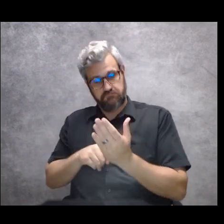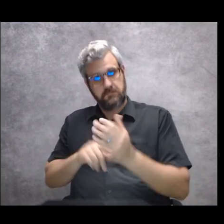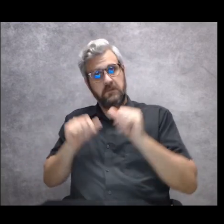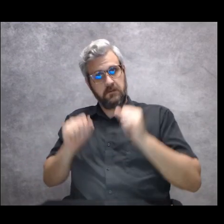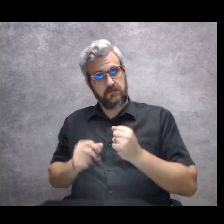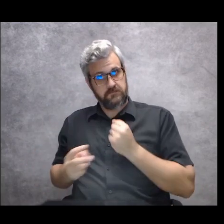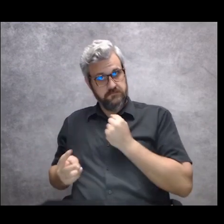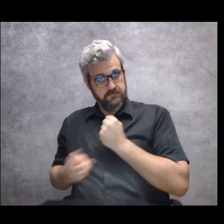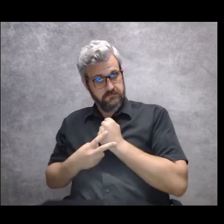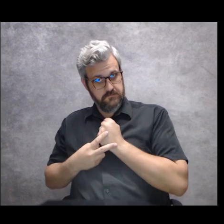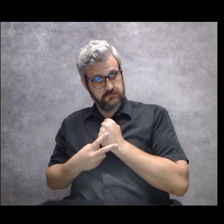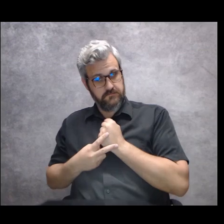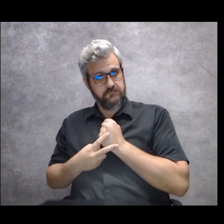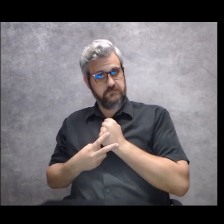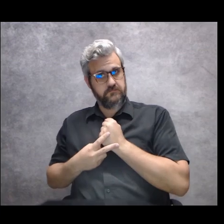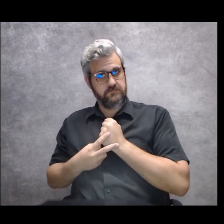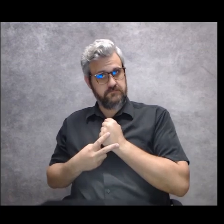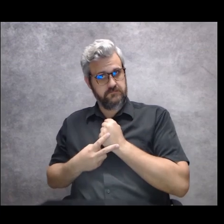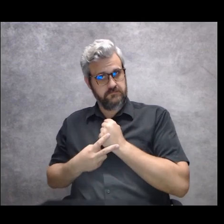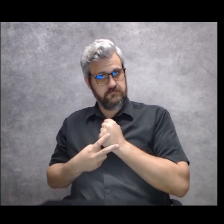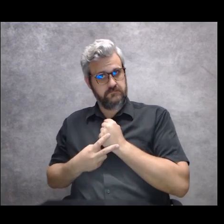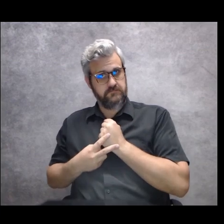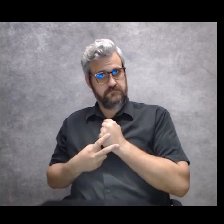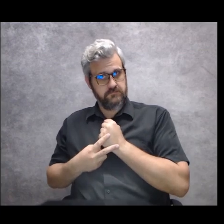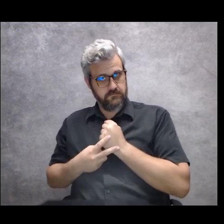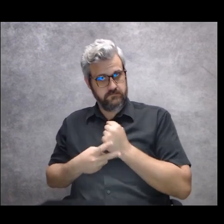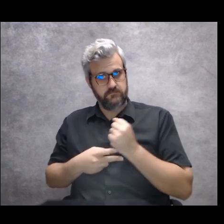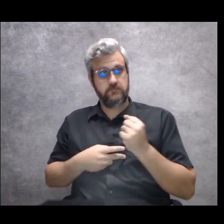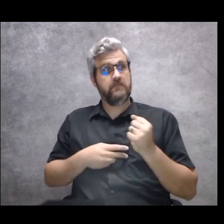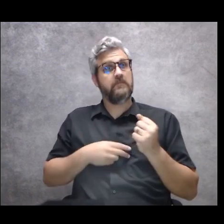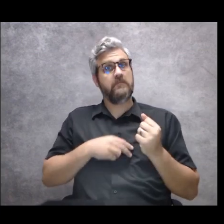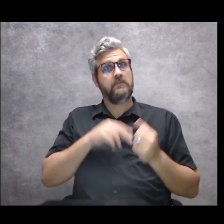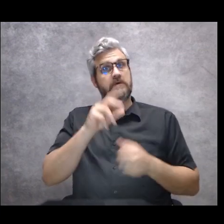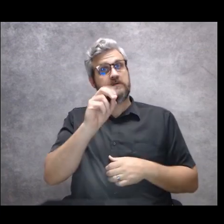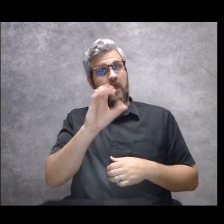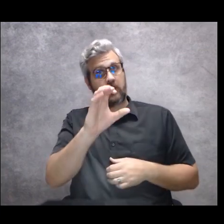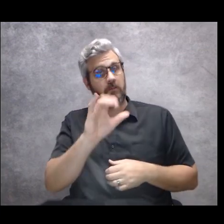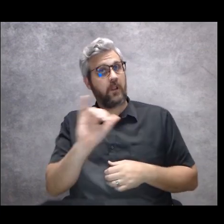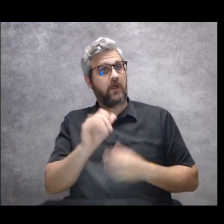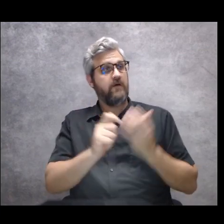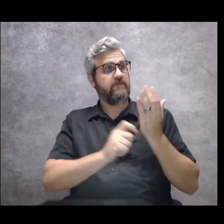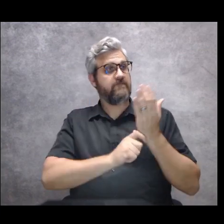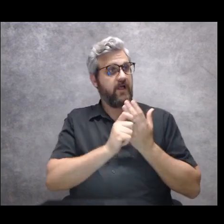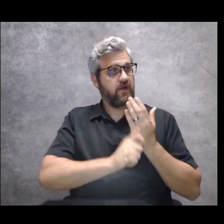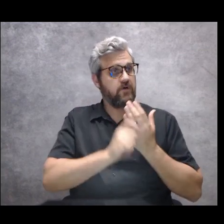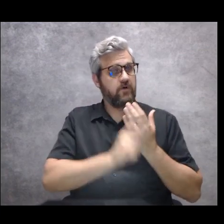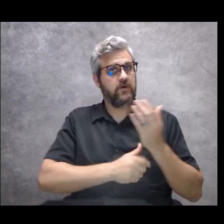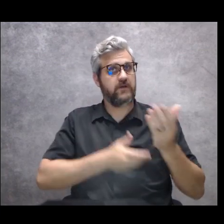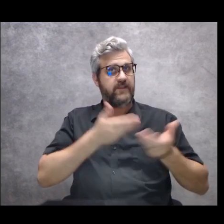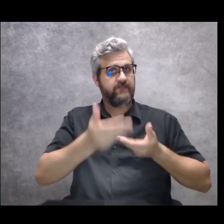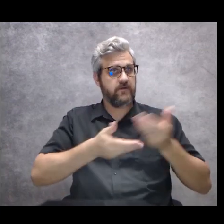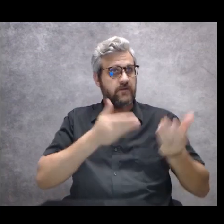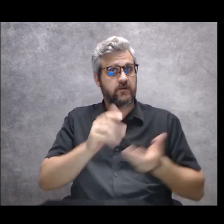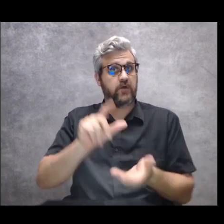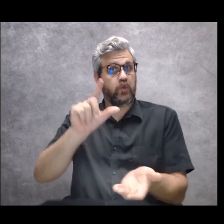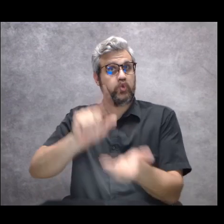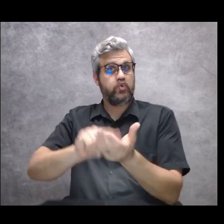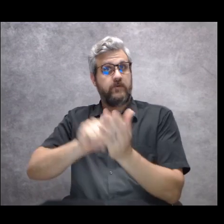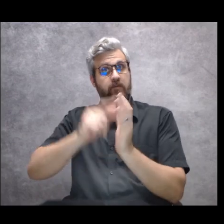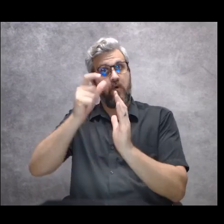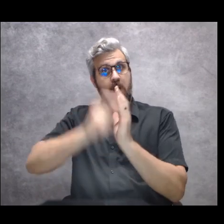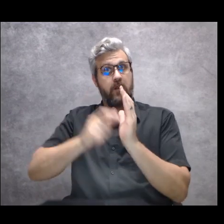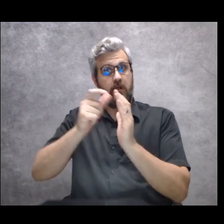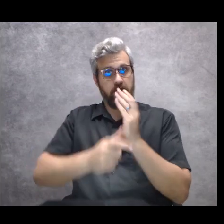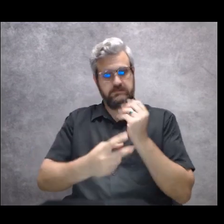and documents such as flyers, invitation, newspaper articles could also be saved as artifacts for this component of the